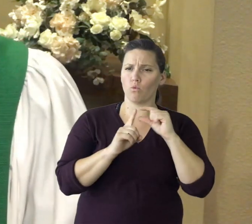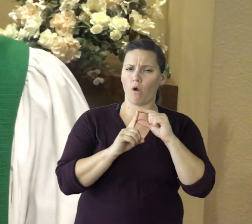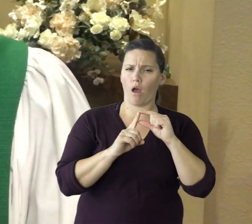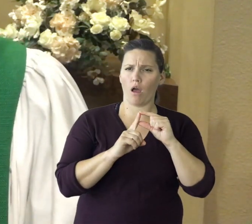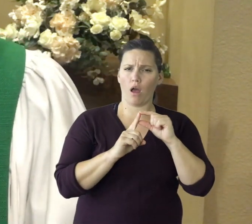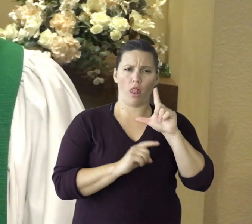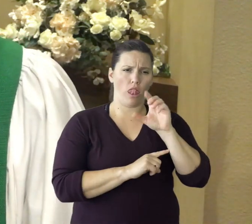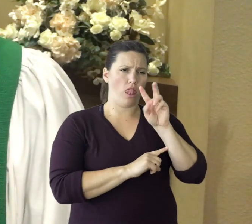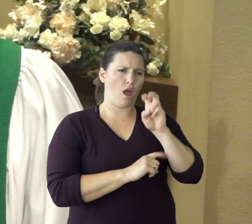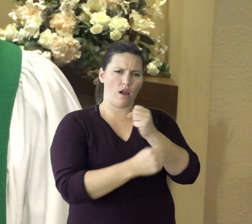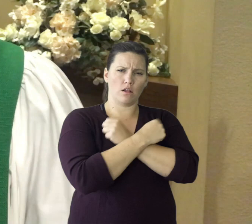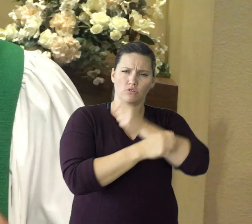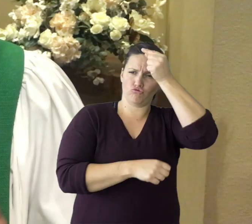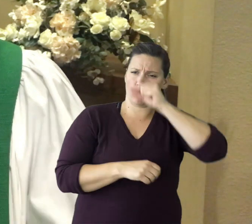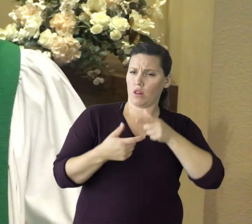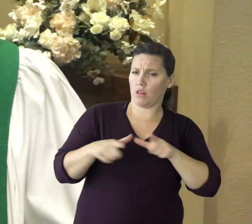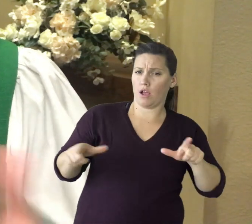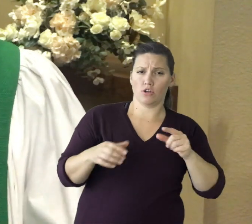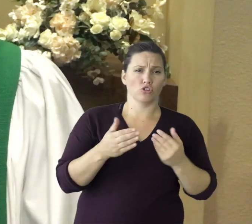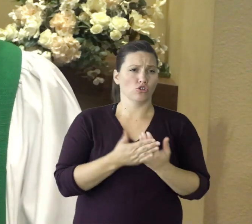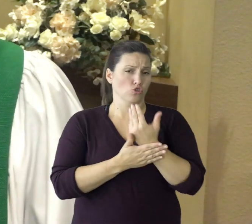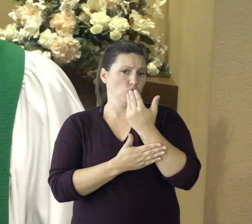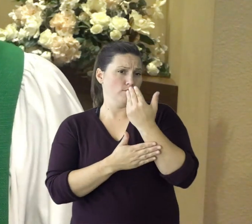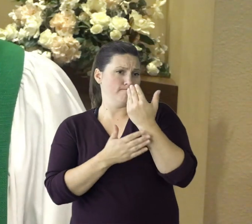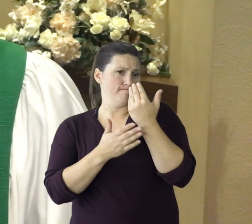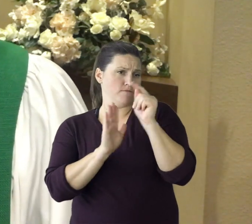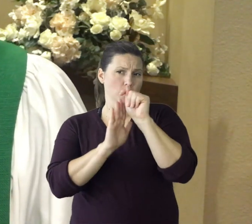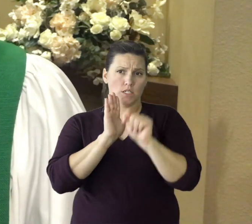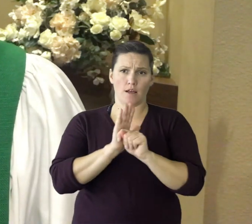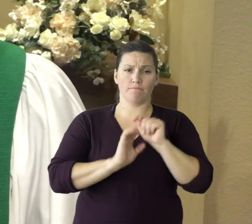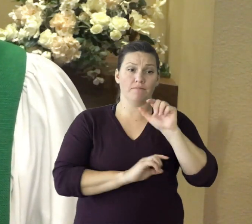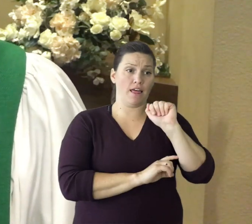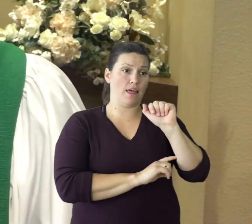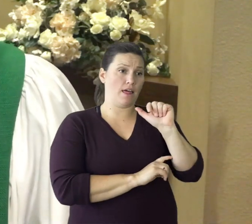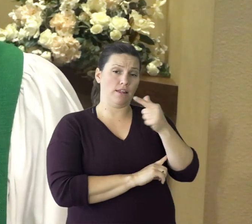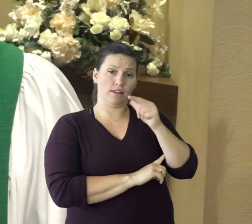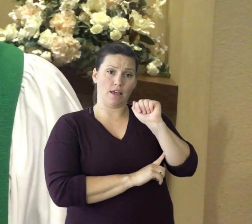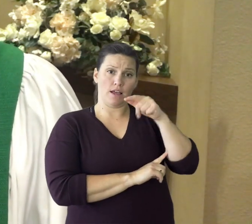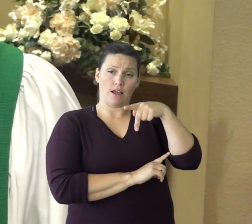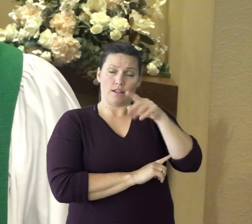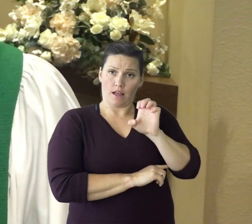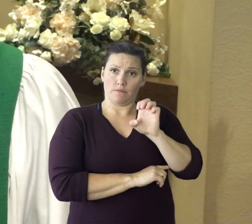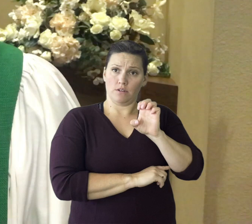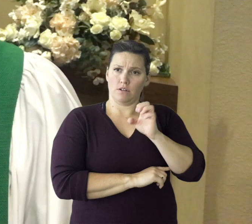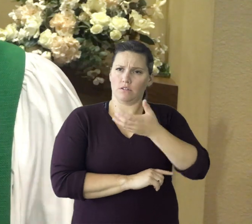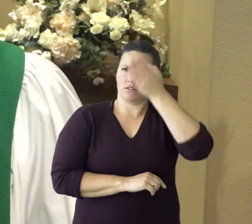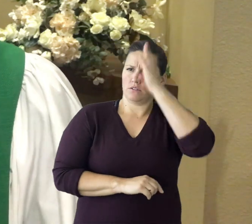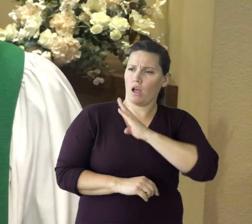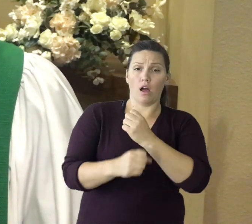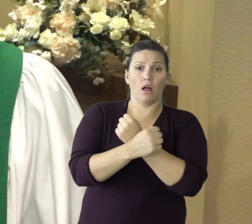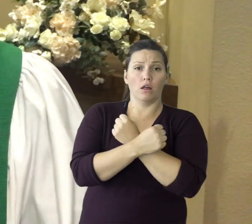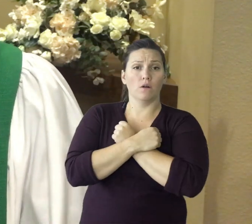All of these words for love in the Greek language, the original language of the New Testament, is agape.